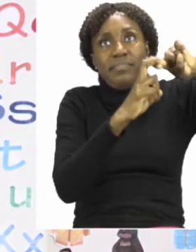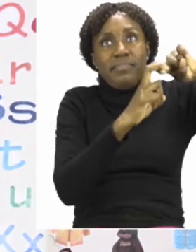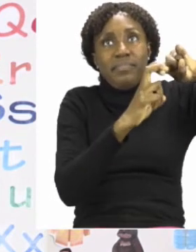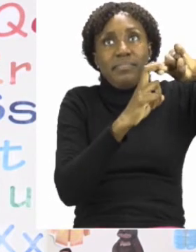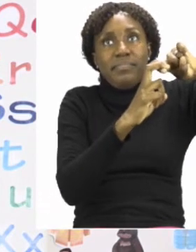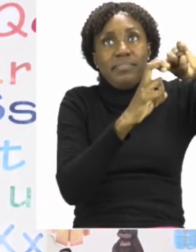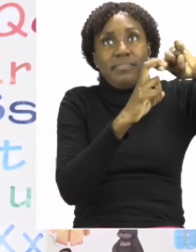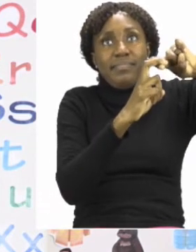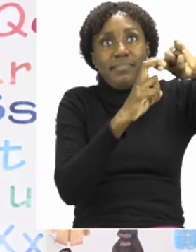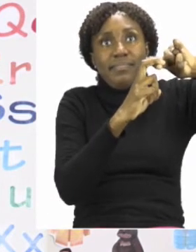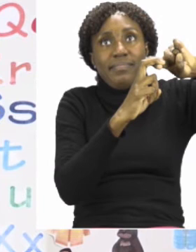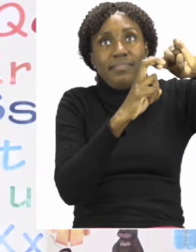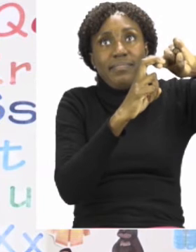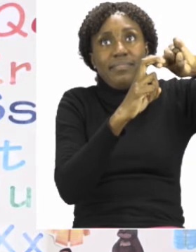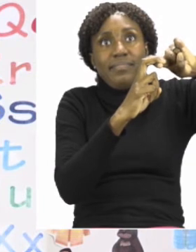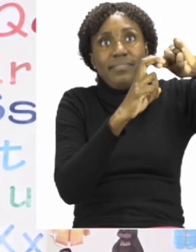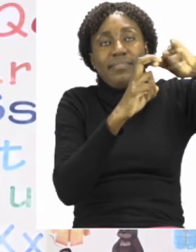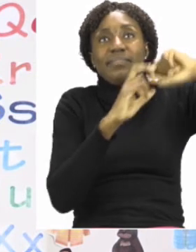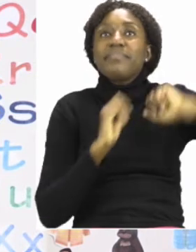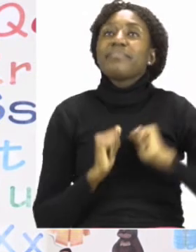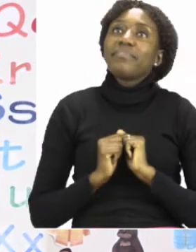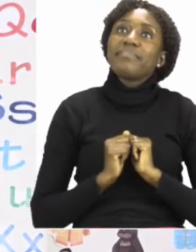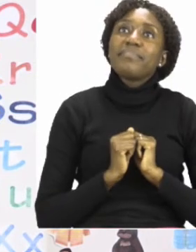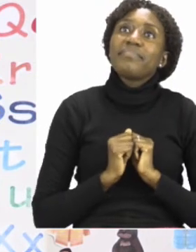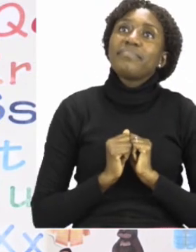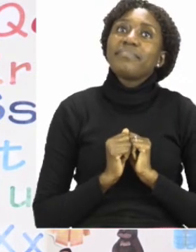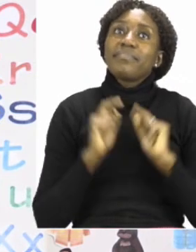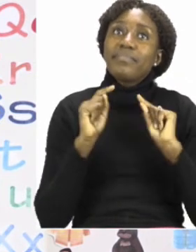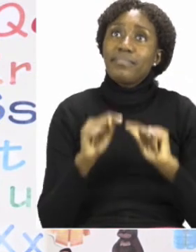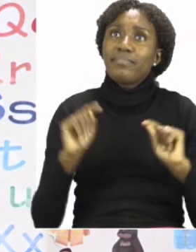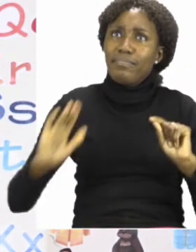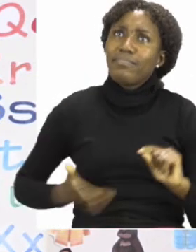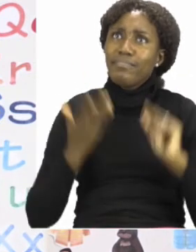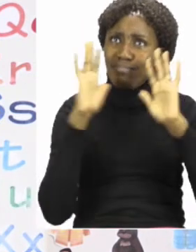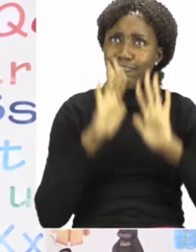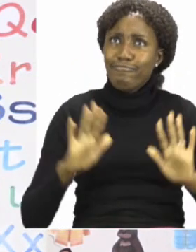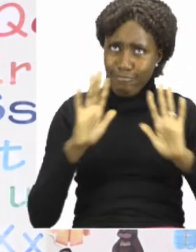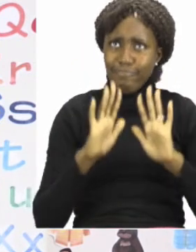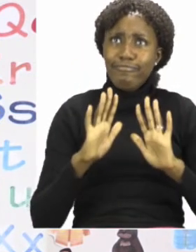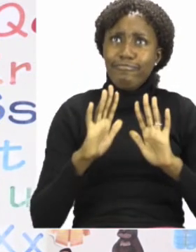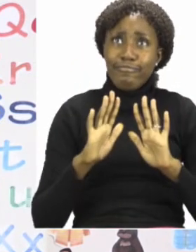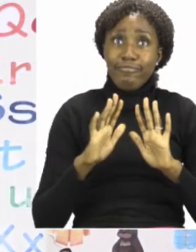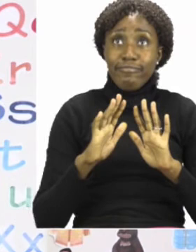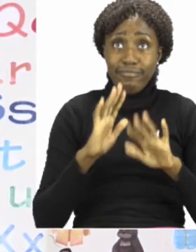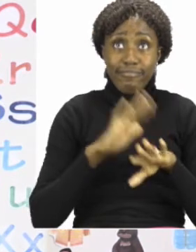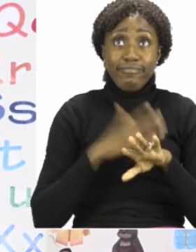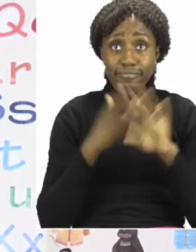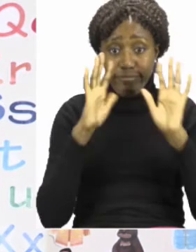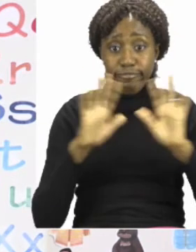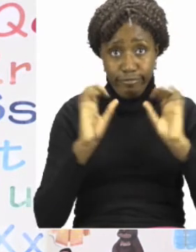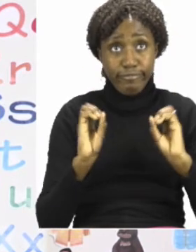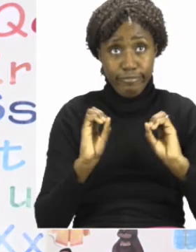a bat. Now, if we want to color, let's say they were not already in color, we